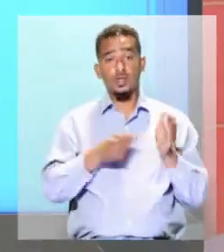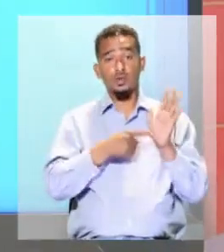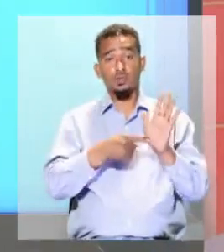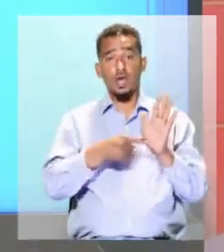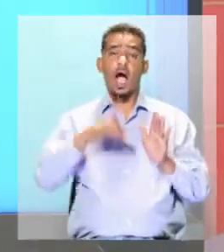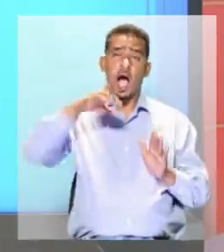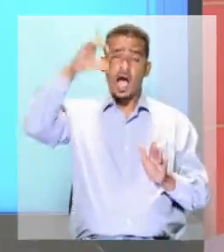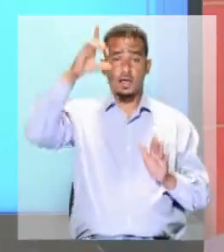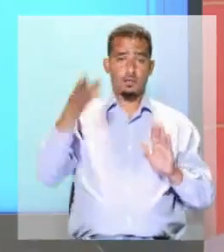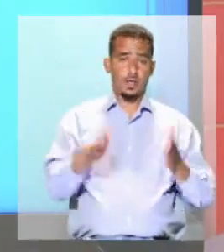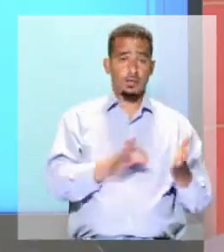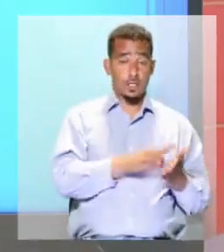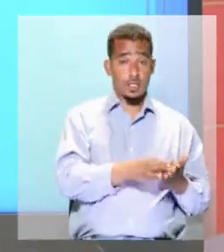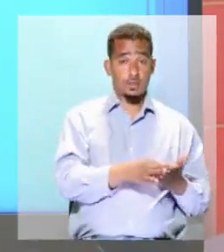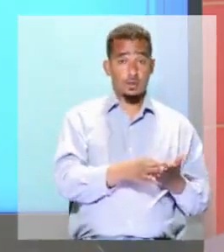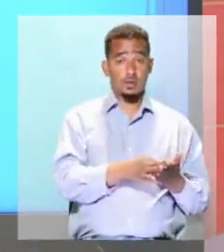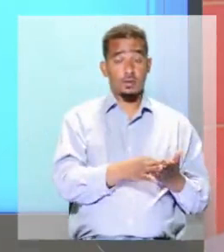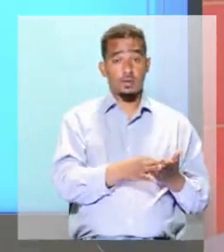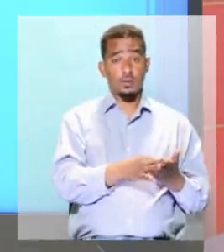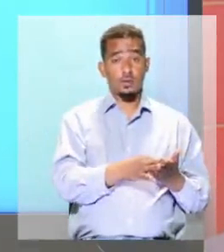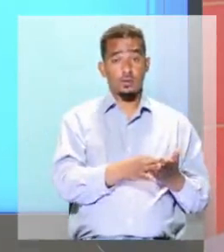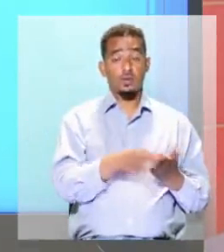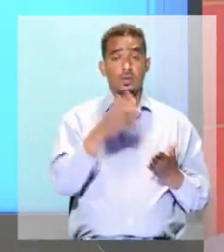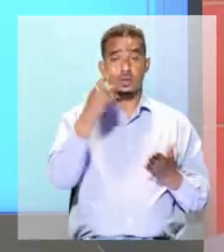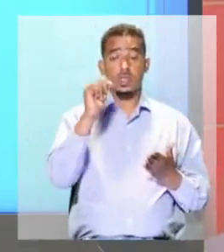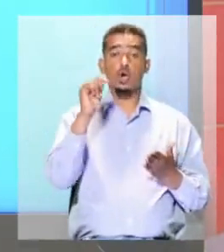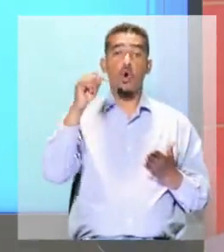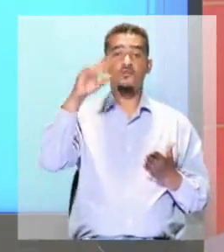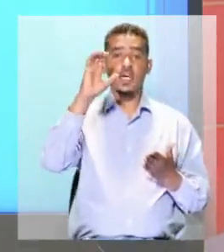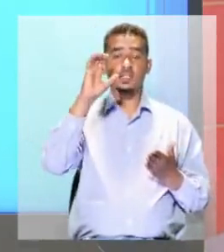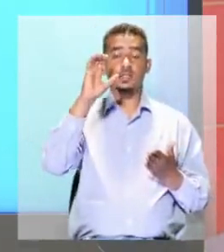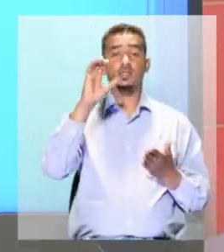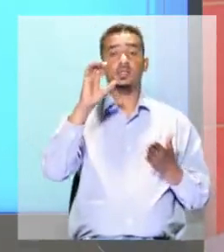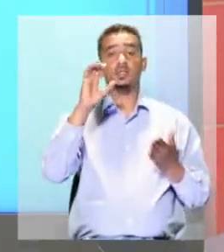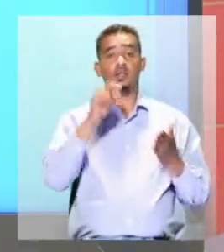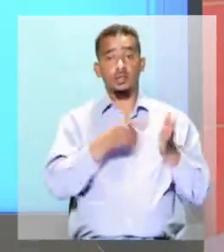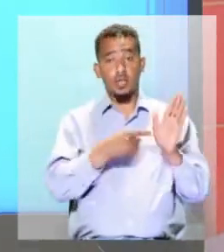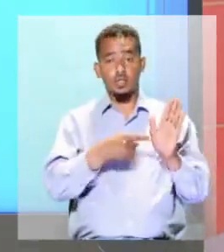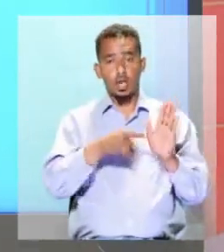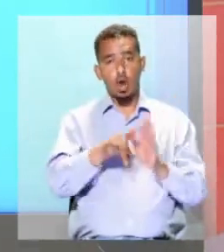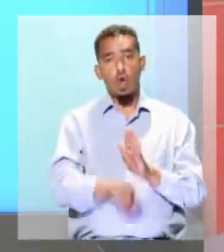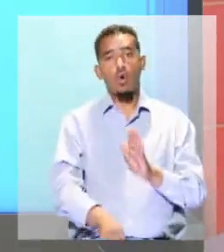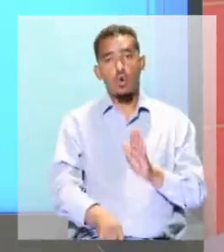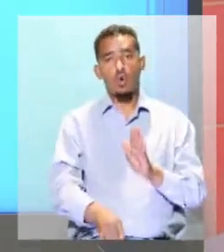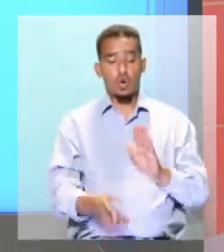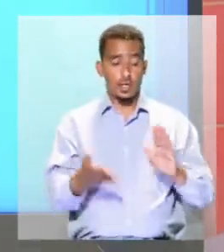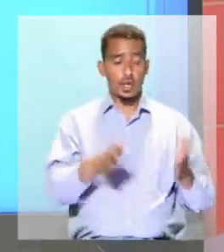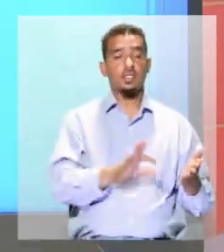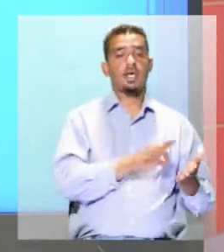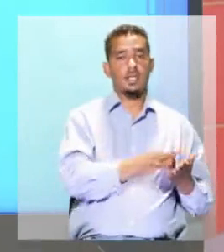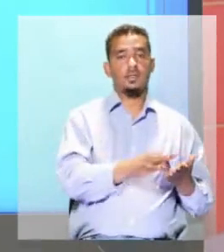high death rate. The convex side indicates low death